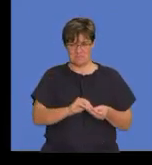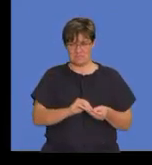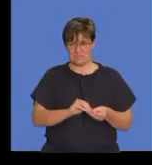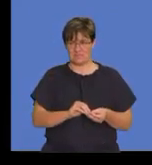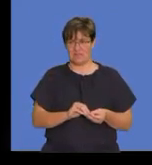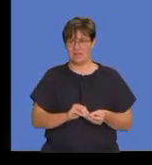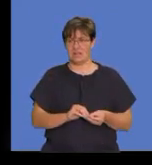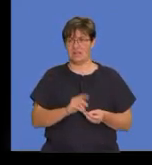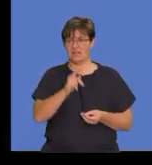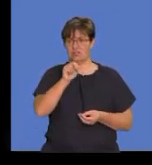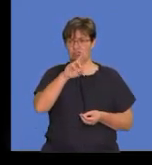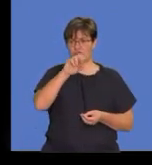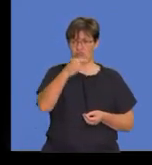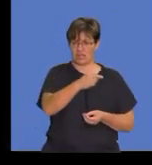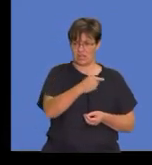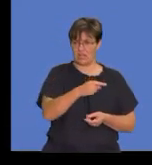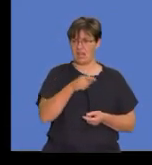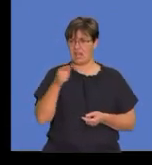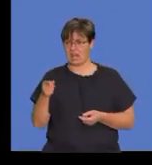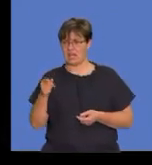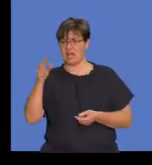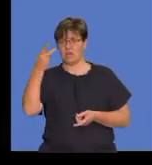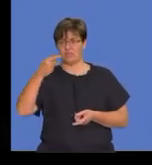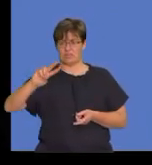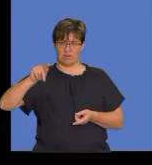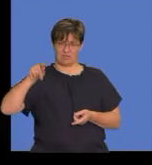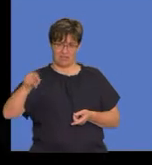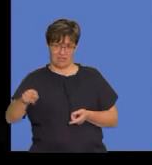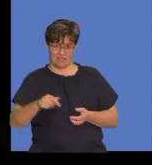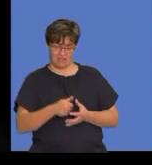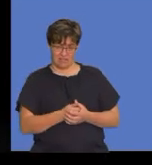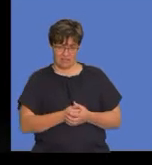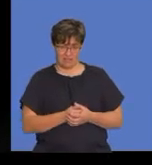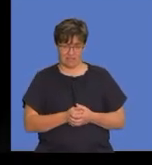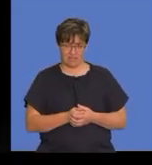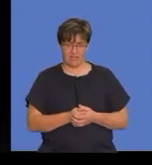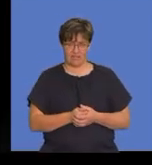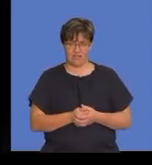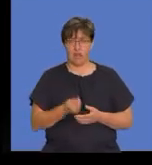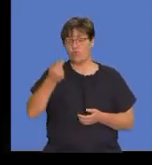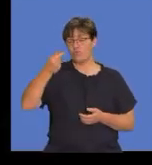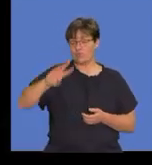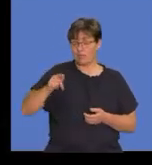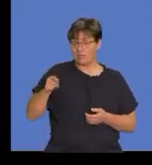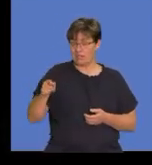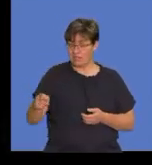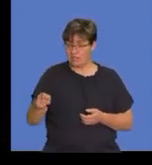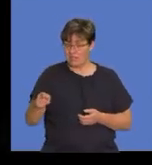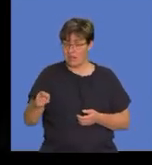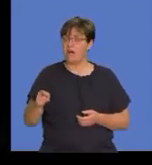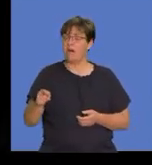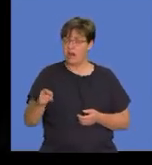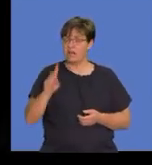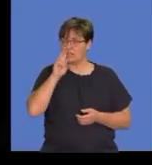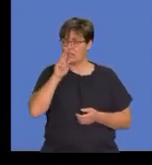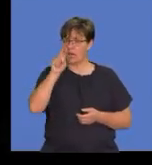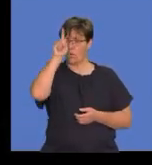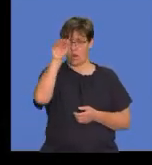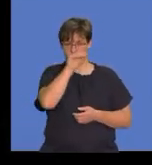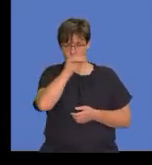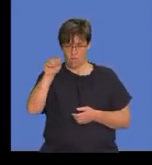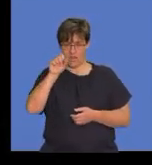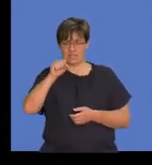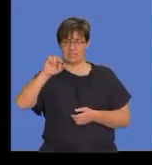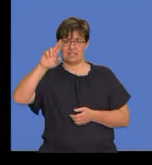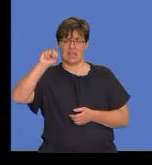with summary, trig ratios here, and reciprocals there. Now, with a reciprocal, you can see